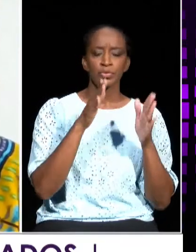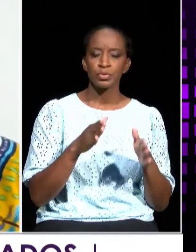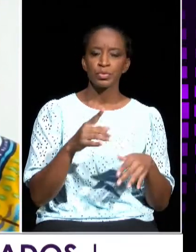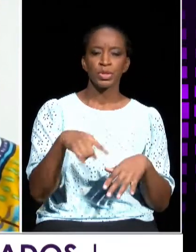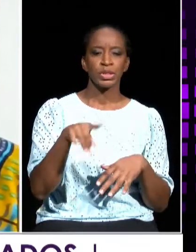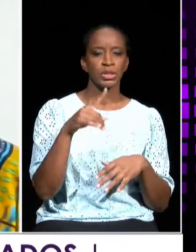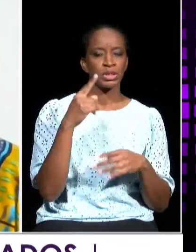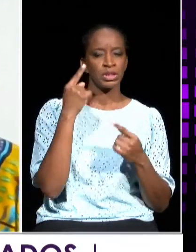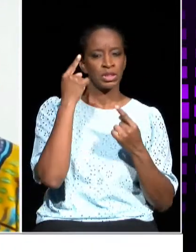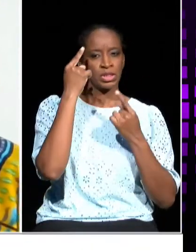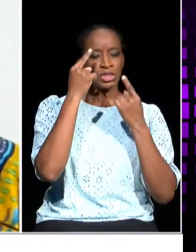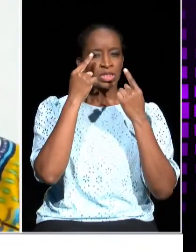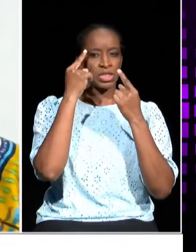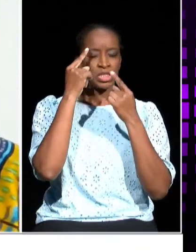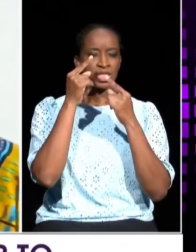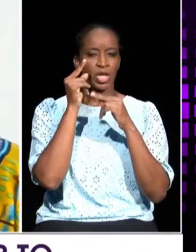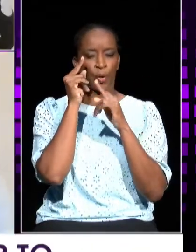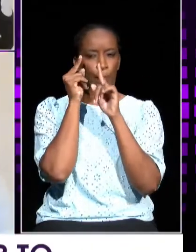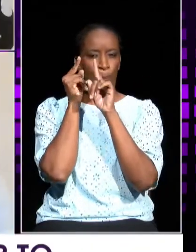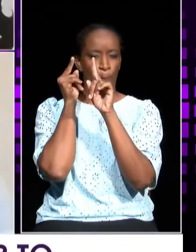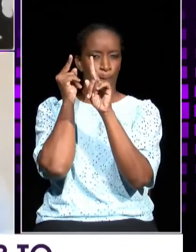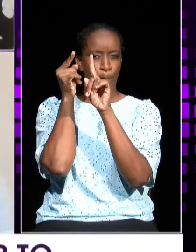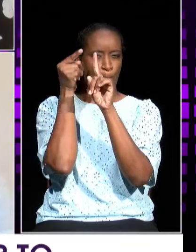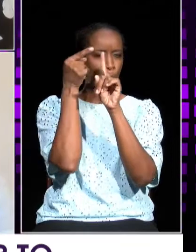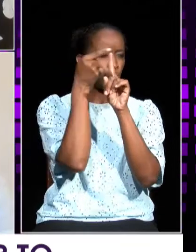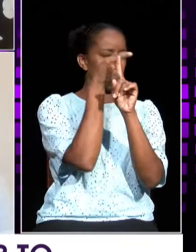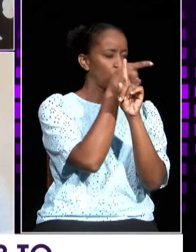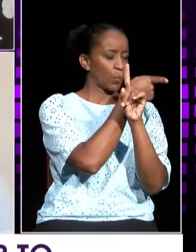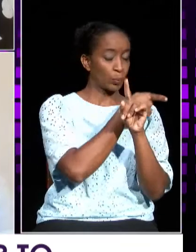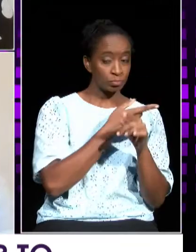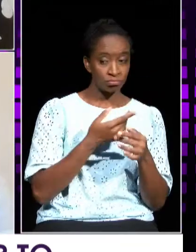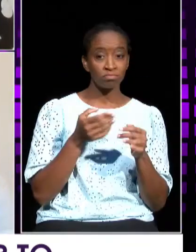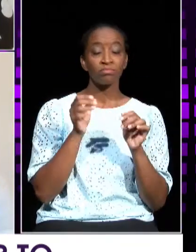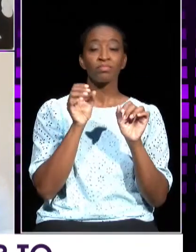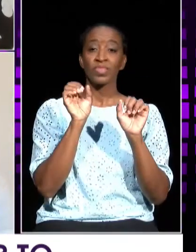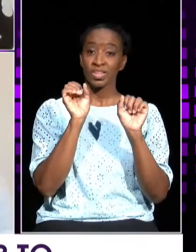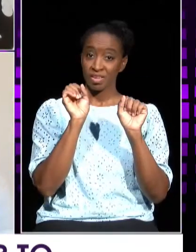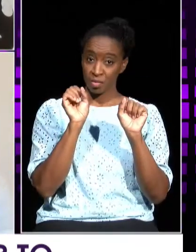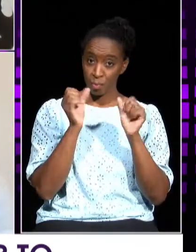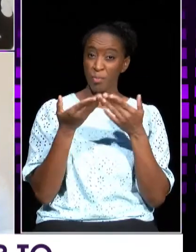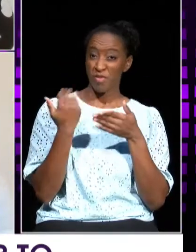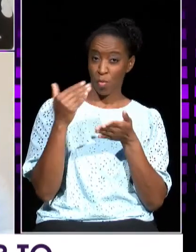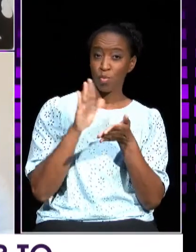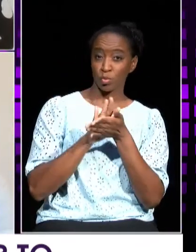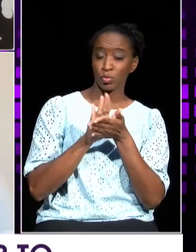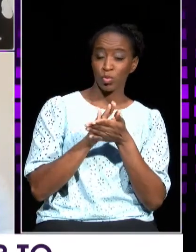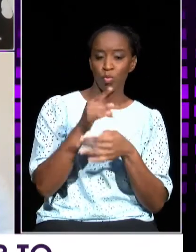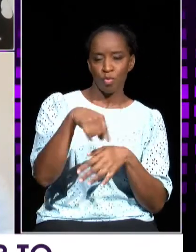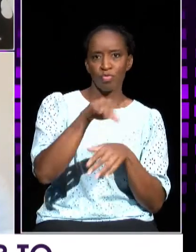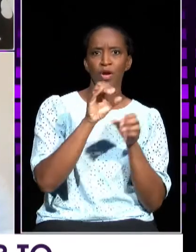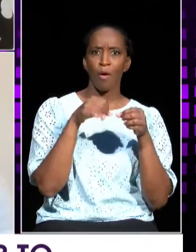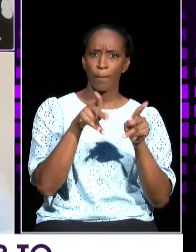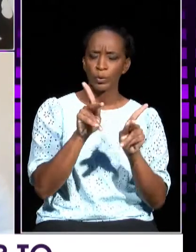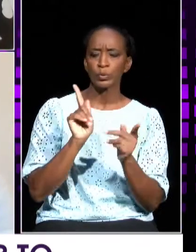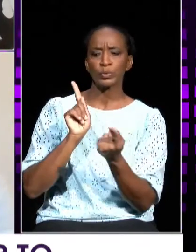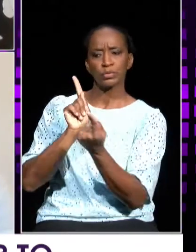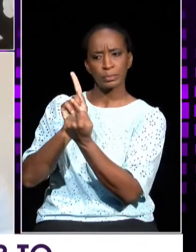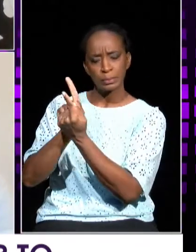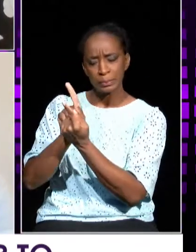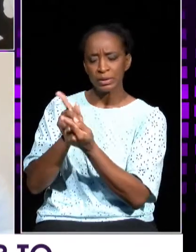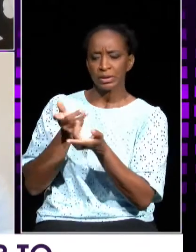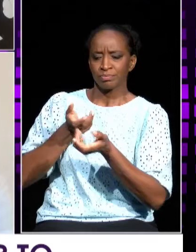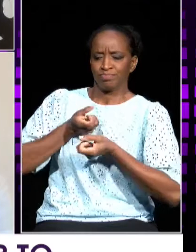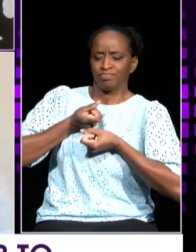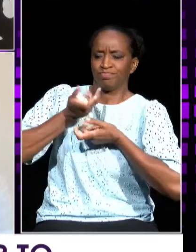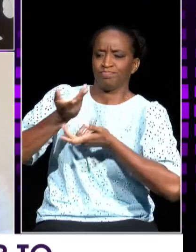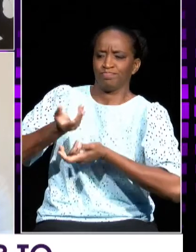have that moment to think and reflect. How do you think moving away from having that immediate support has affected students?